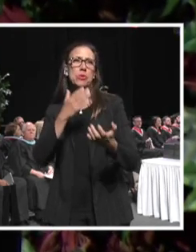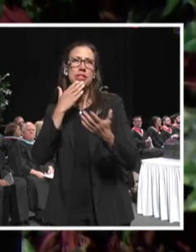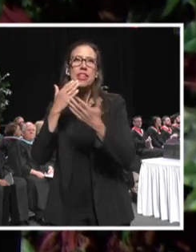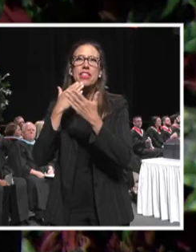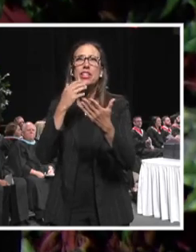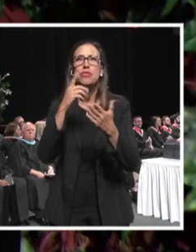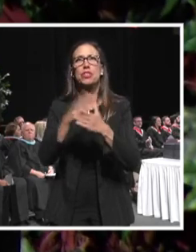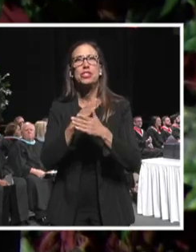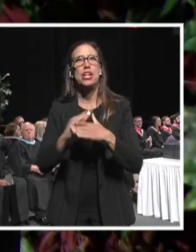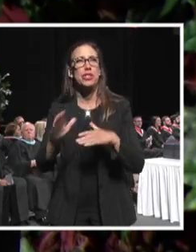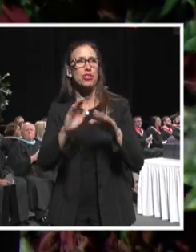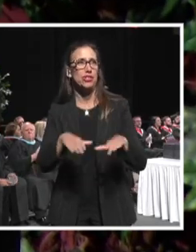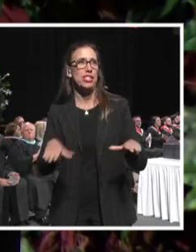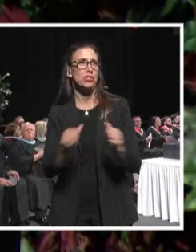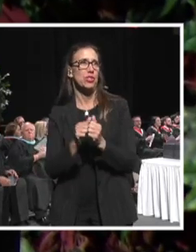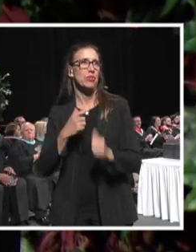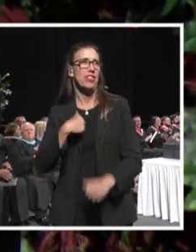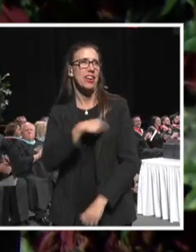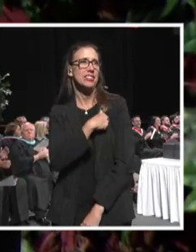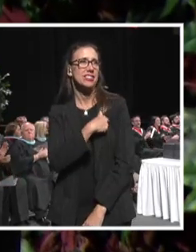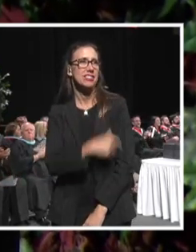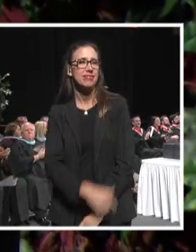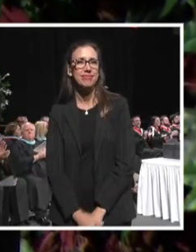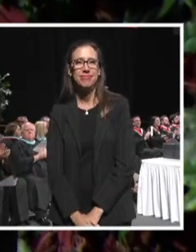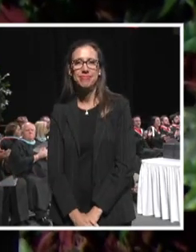for sharing your children with us.